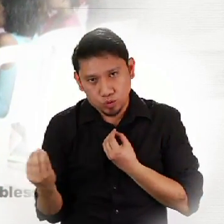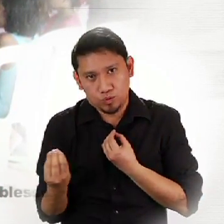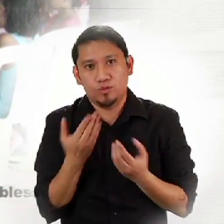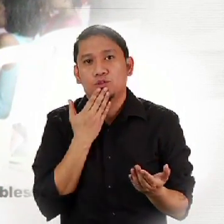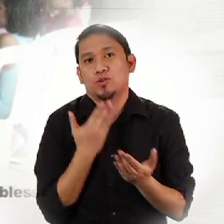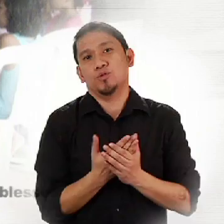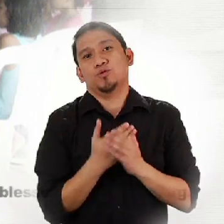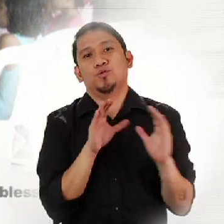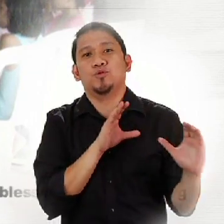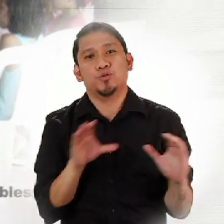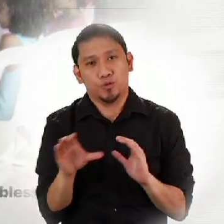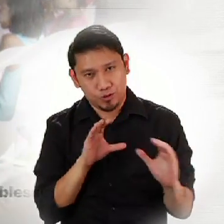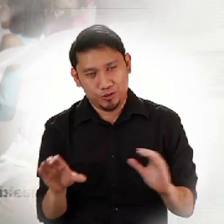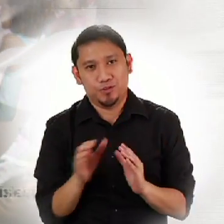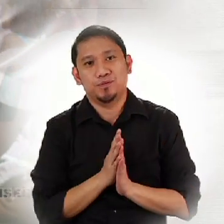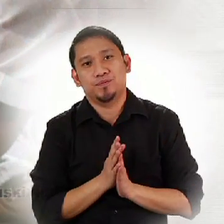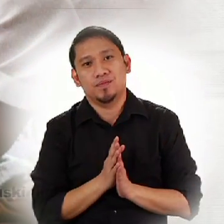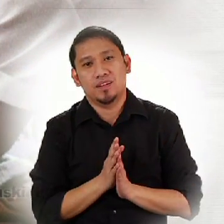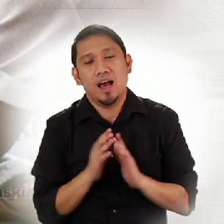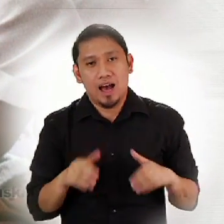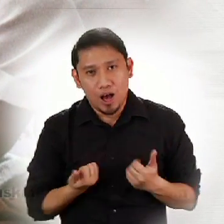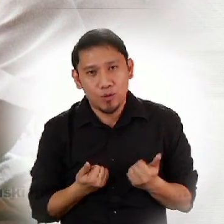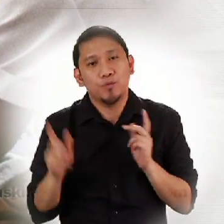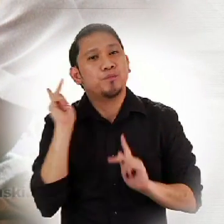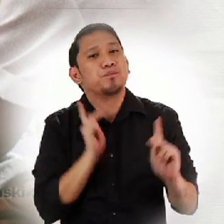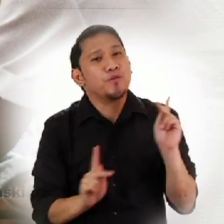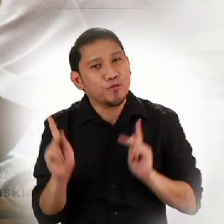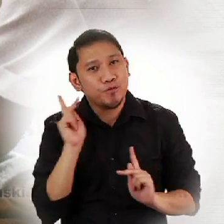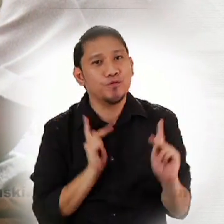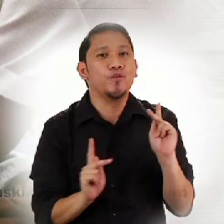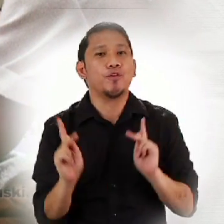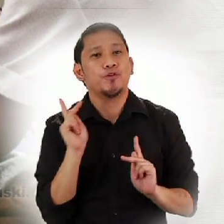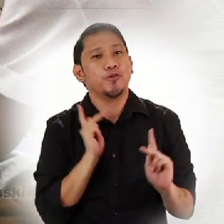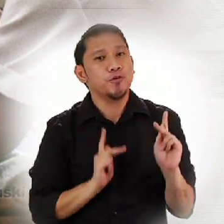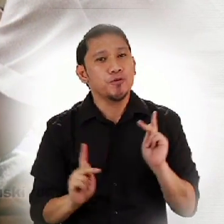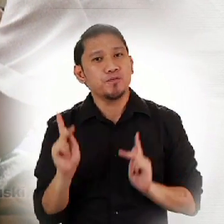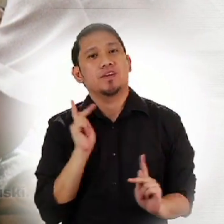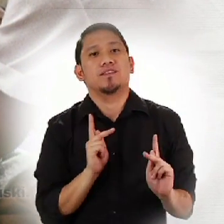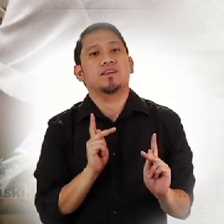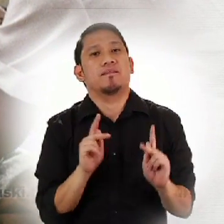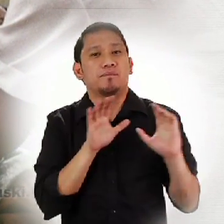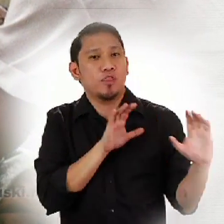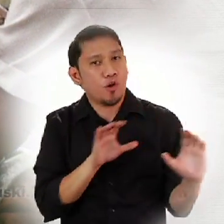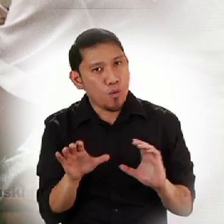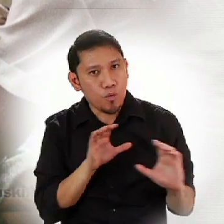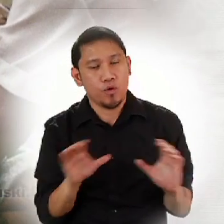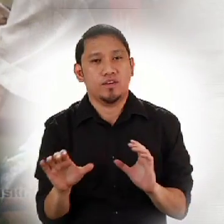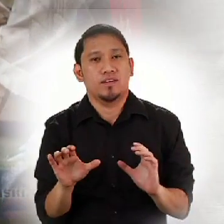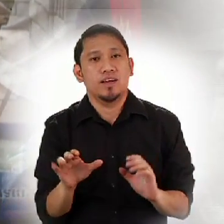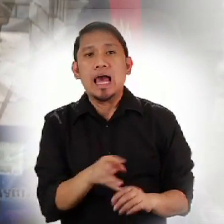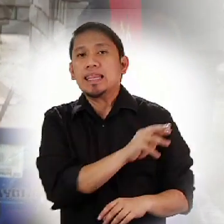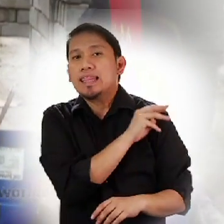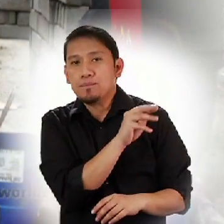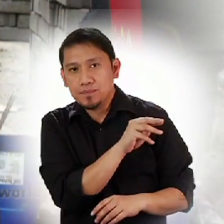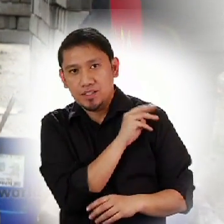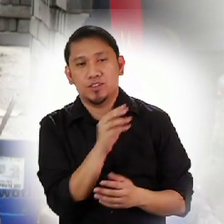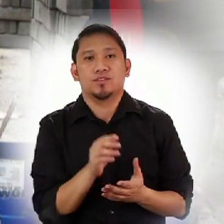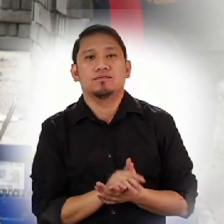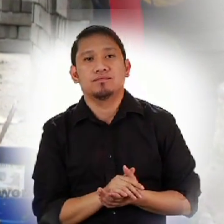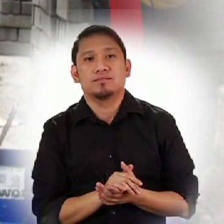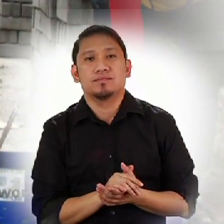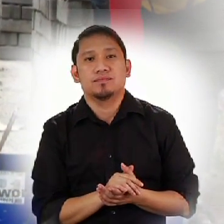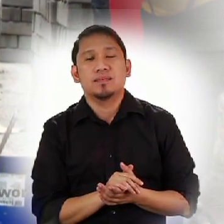our good deeds, by performing the works, the